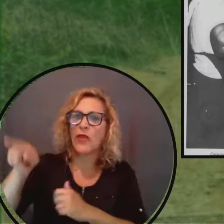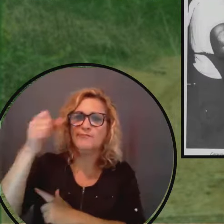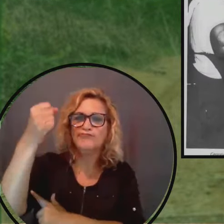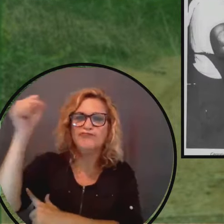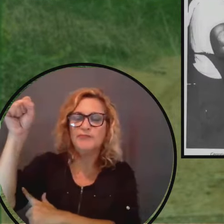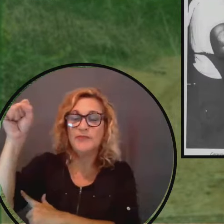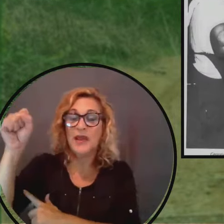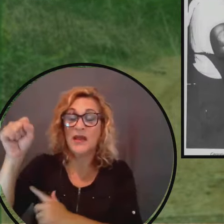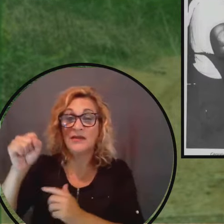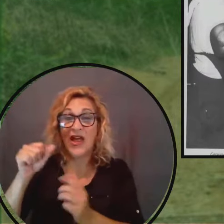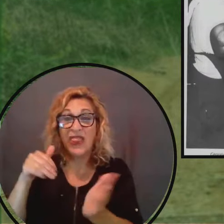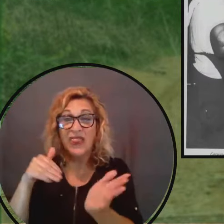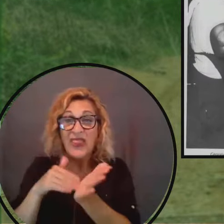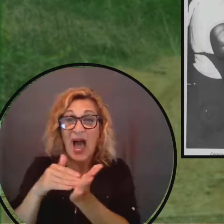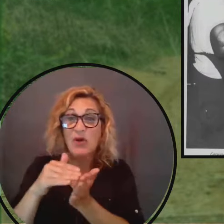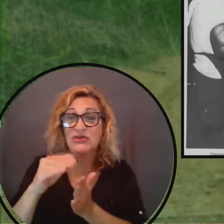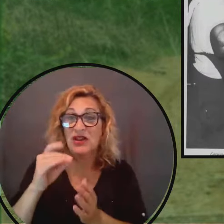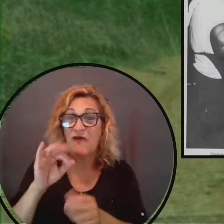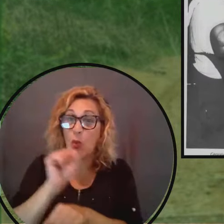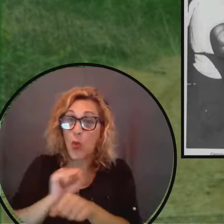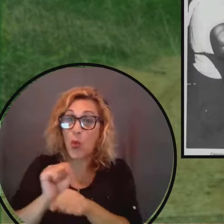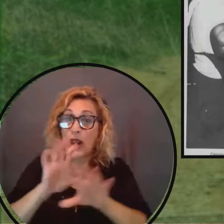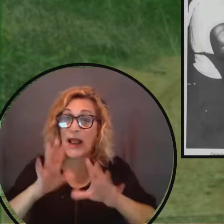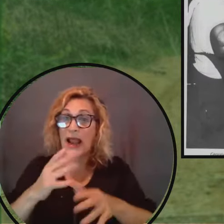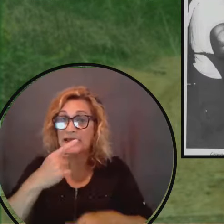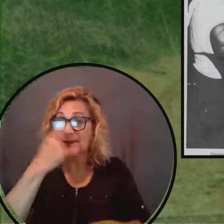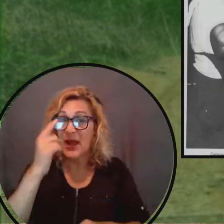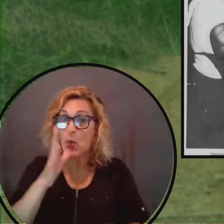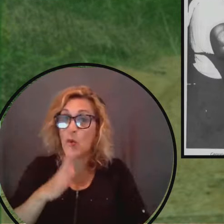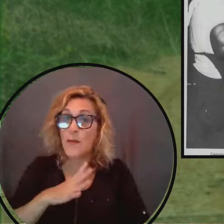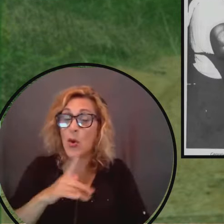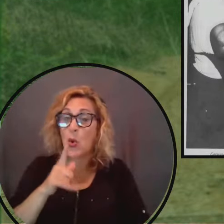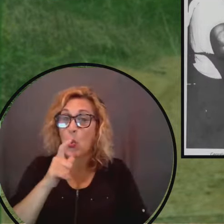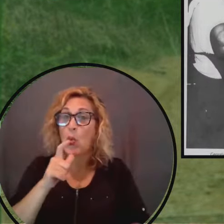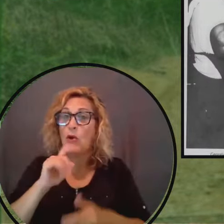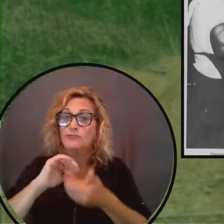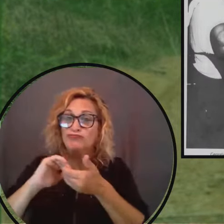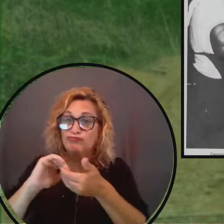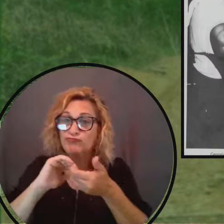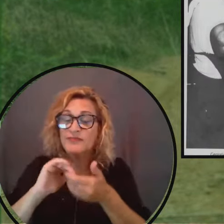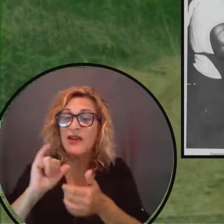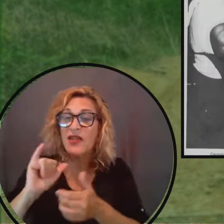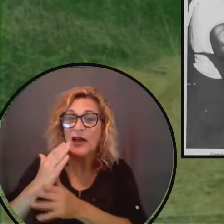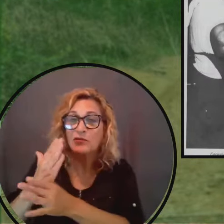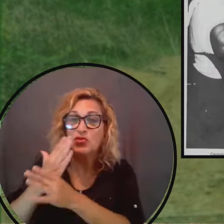class Black people, especially women, doing a giant mutual aid project of